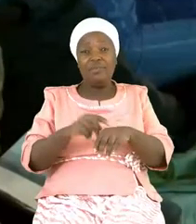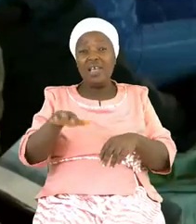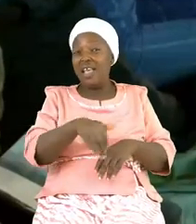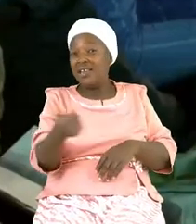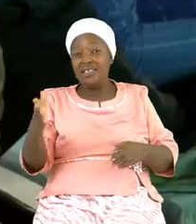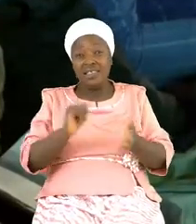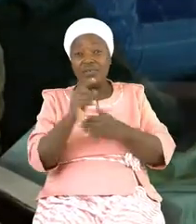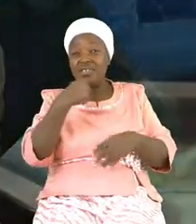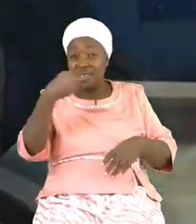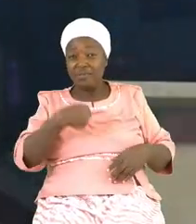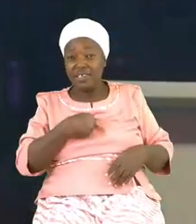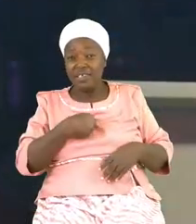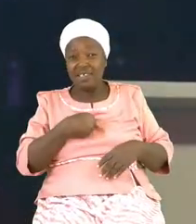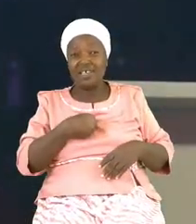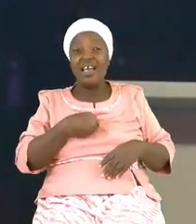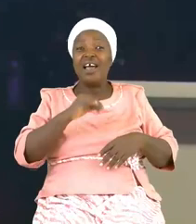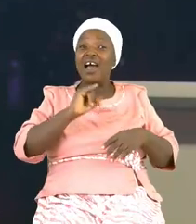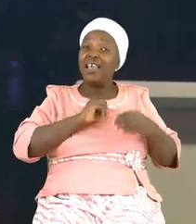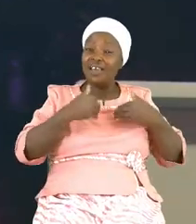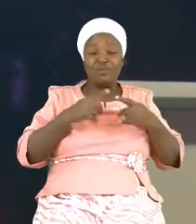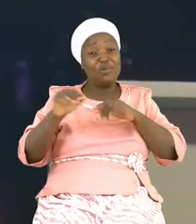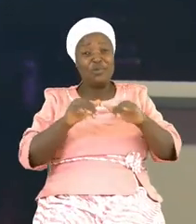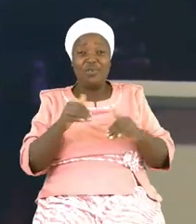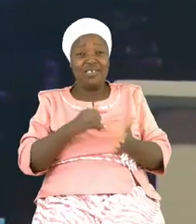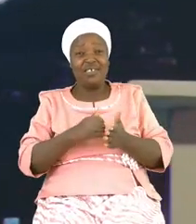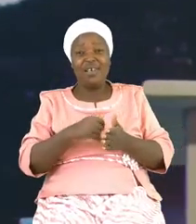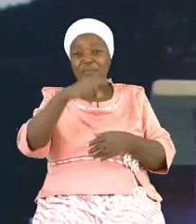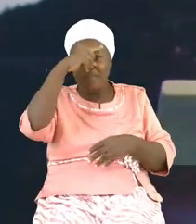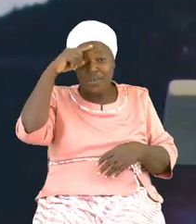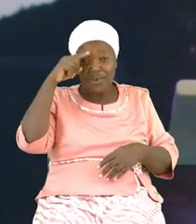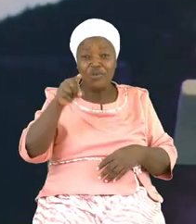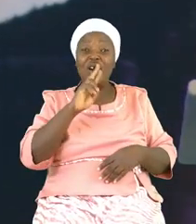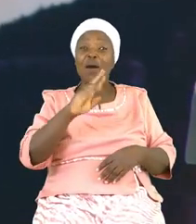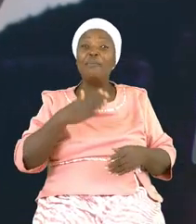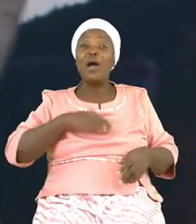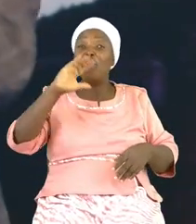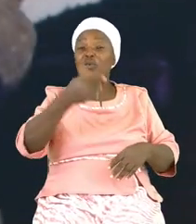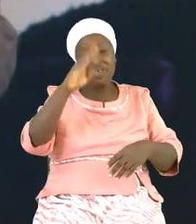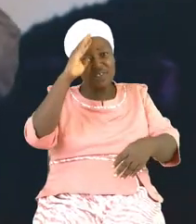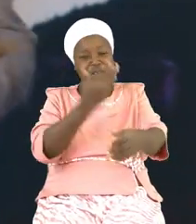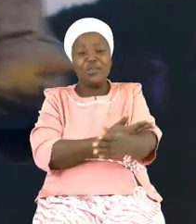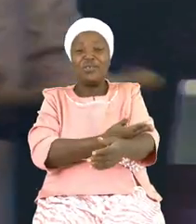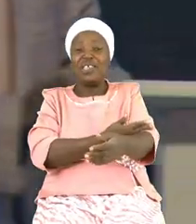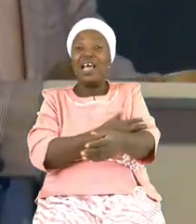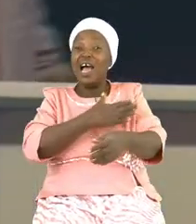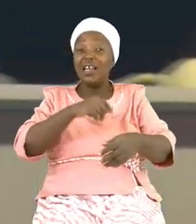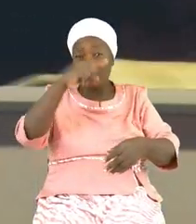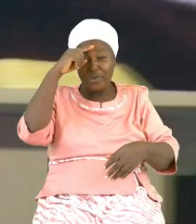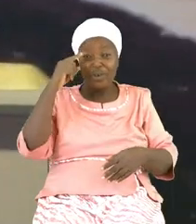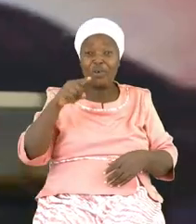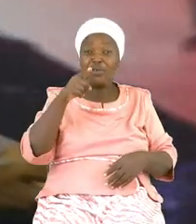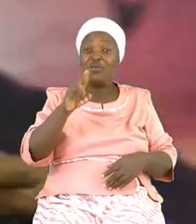me, I have to do, because you're my only begotten son, and because you have